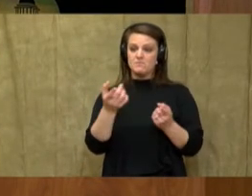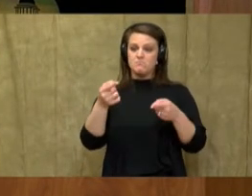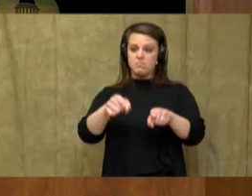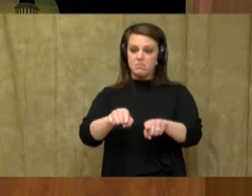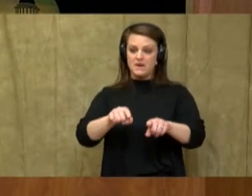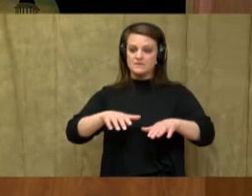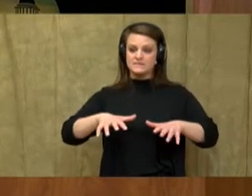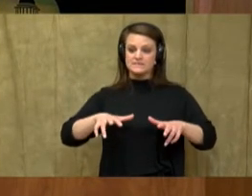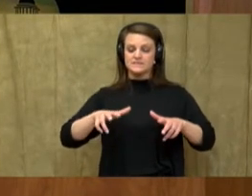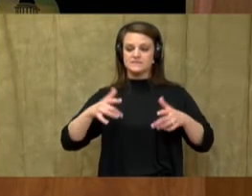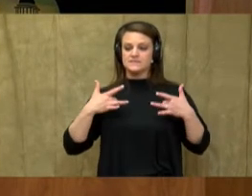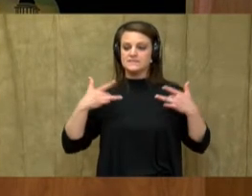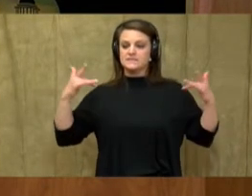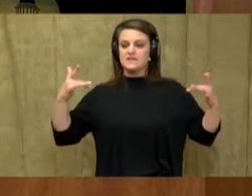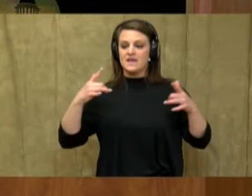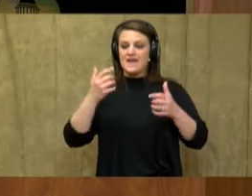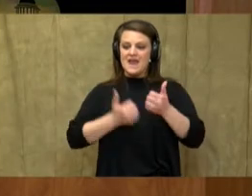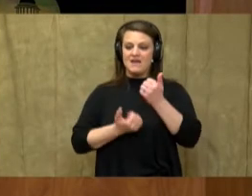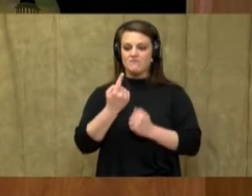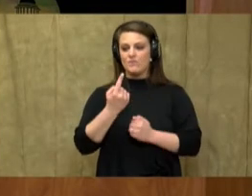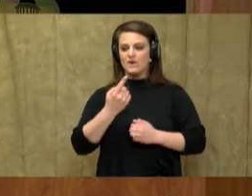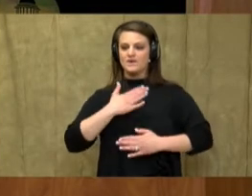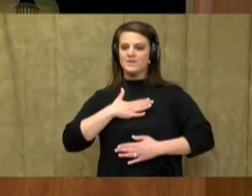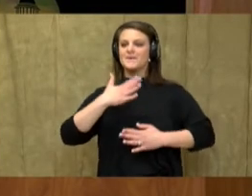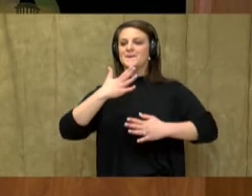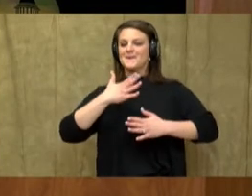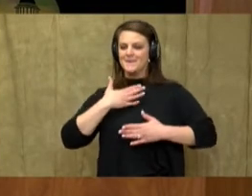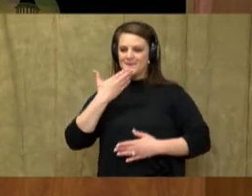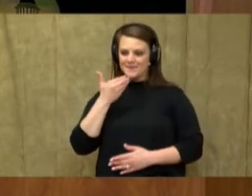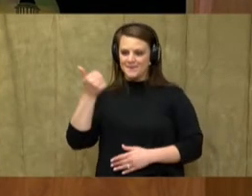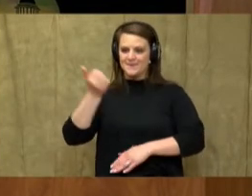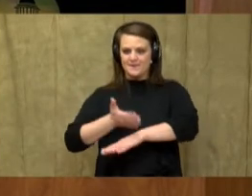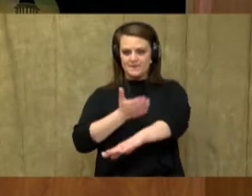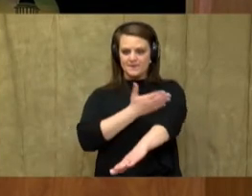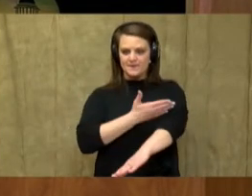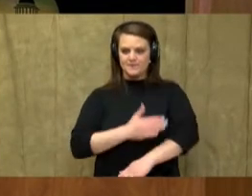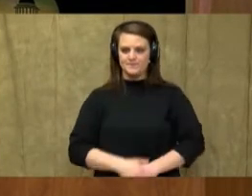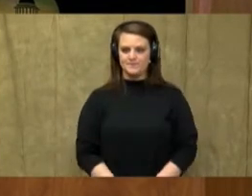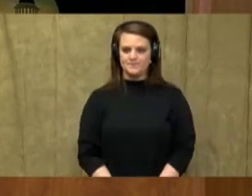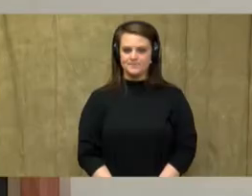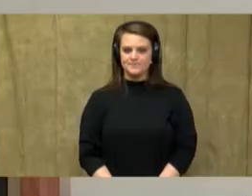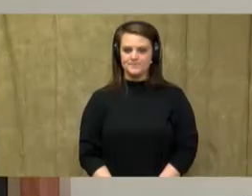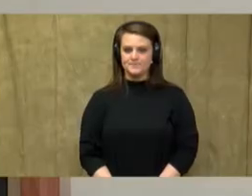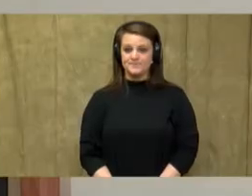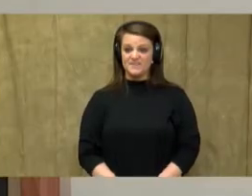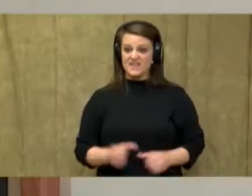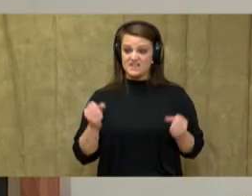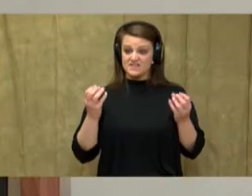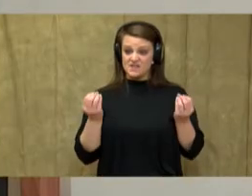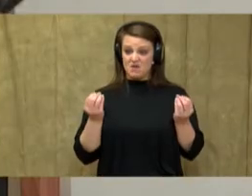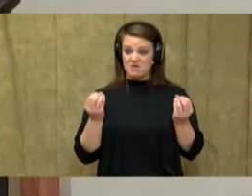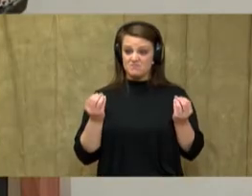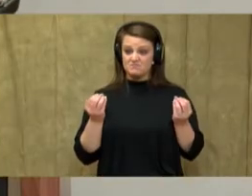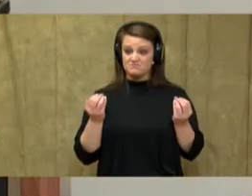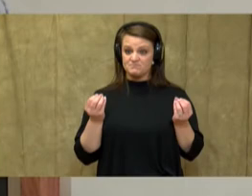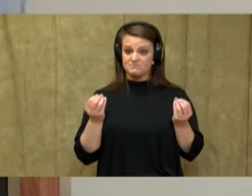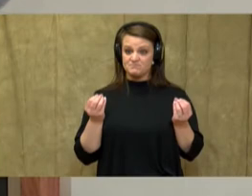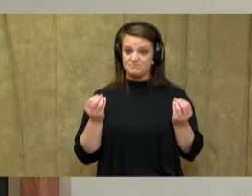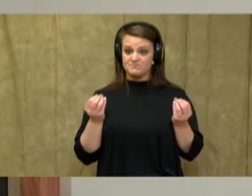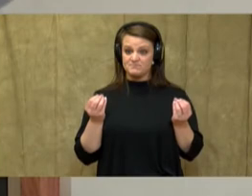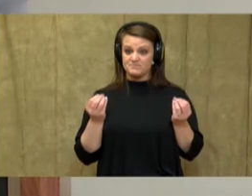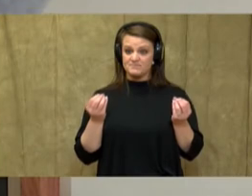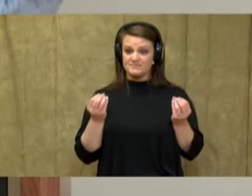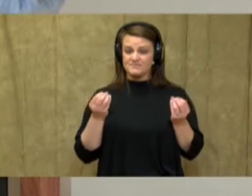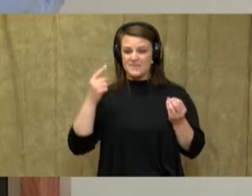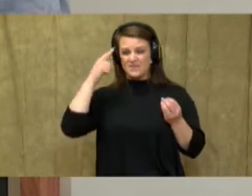and everyone in Boston started breathing better. Okay, so they're kind of on the edge